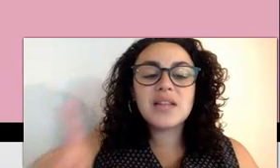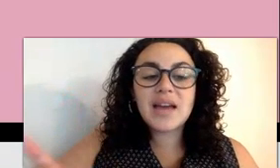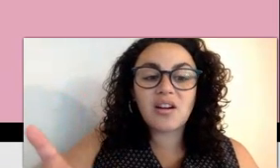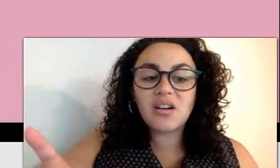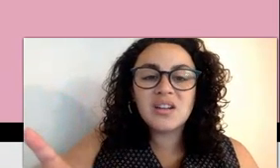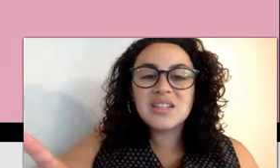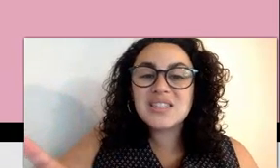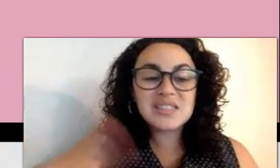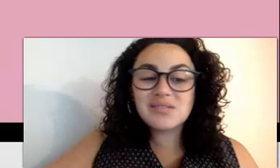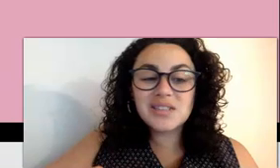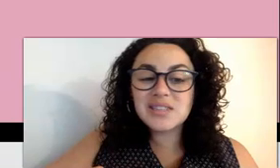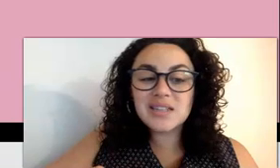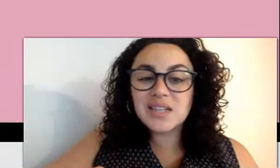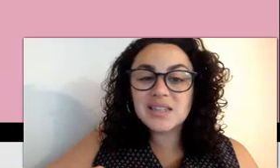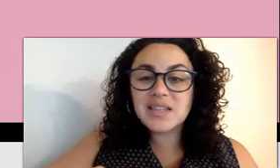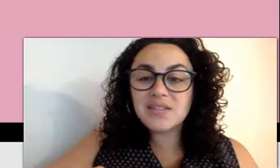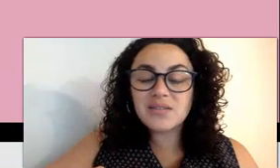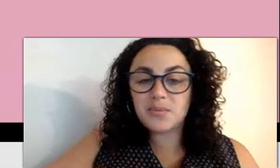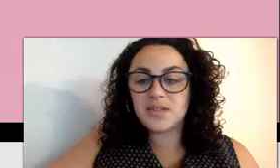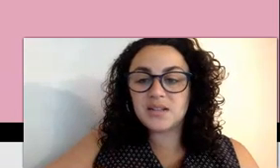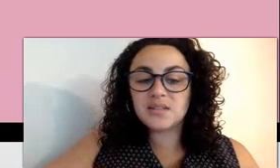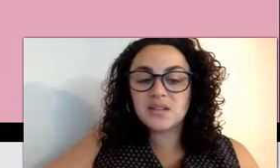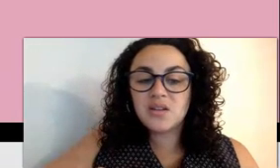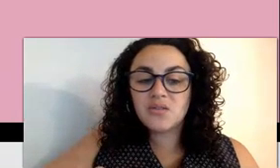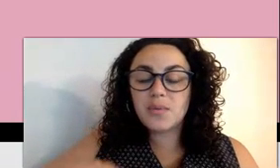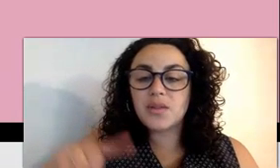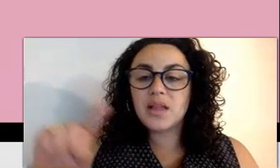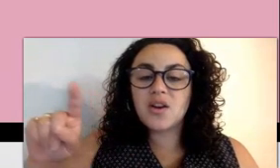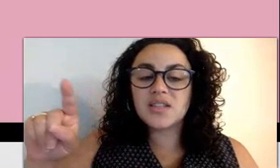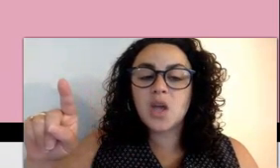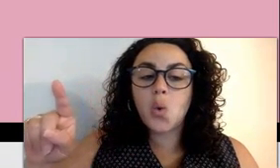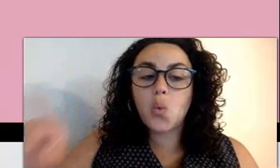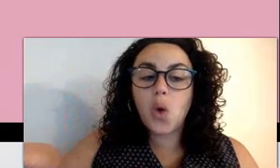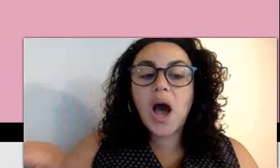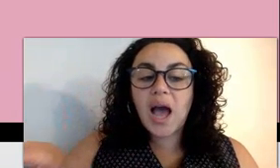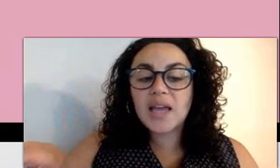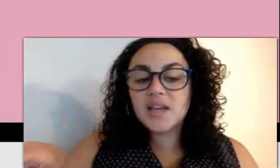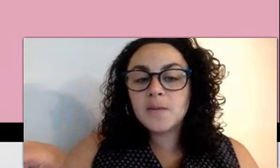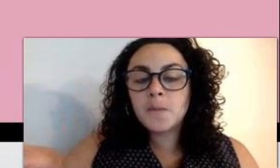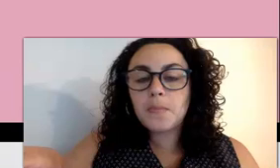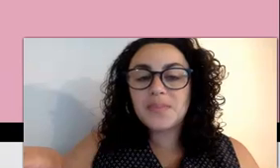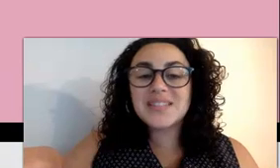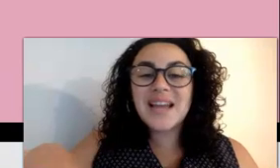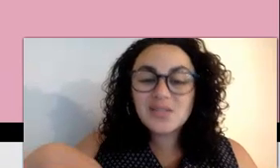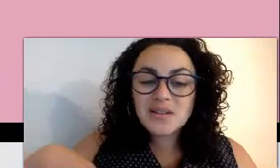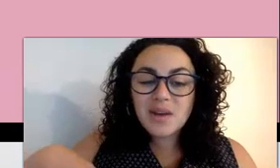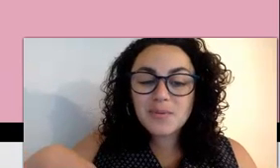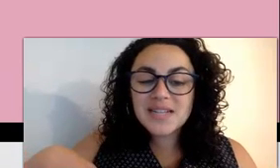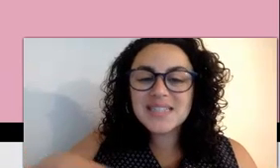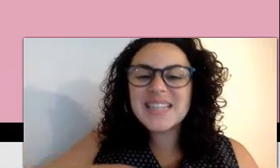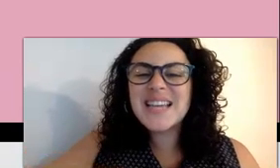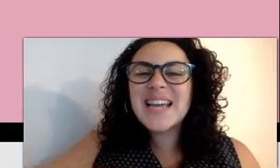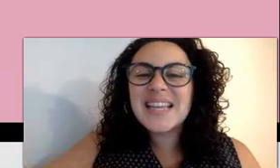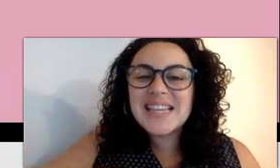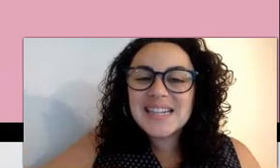of the letter doesn't really sound like the sound it represents. Remember, the letter is Y, but the sound it